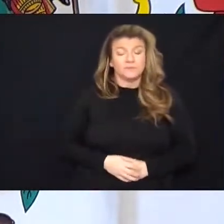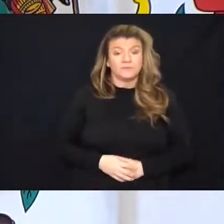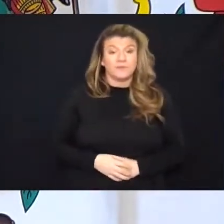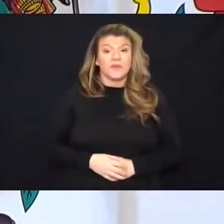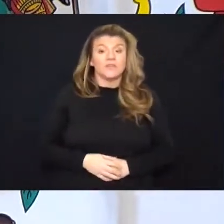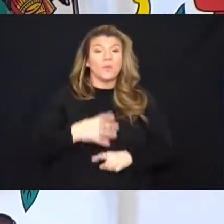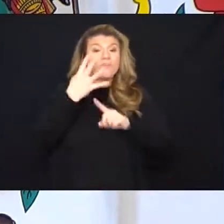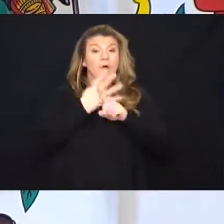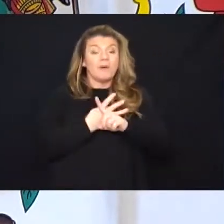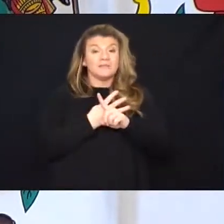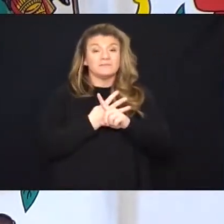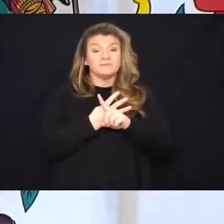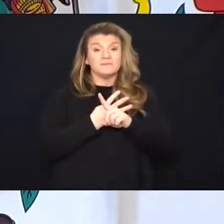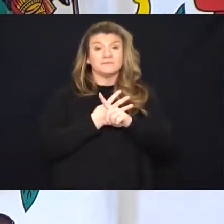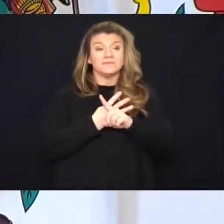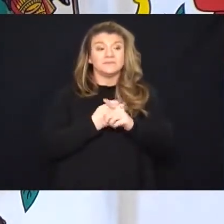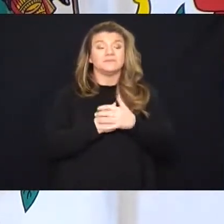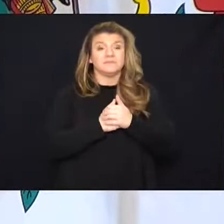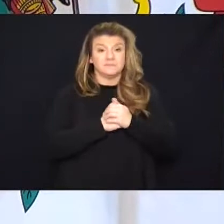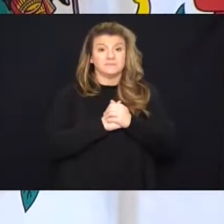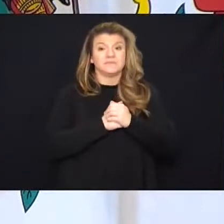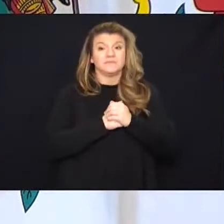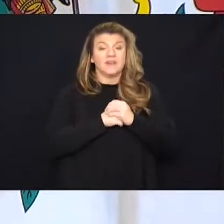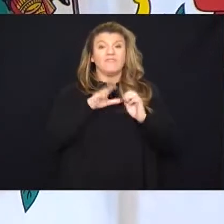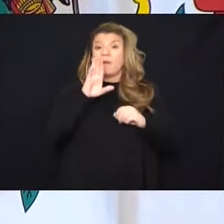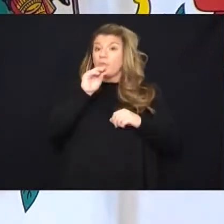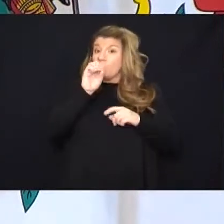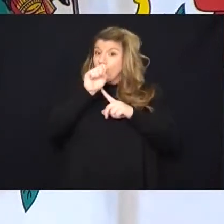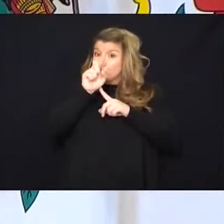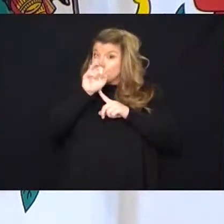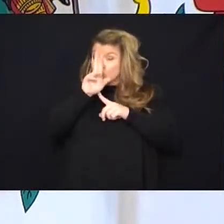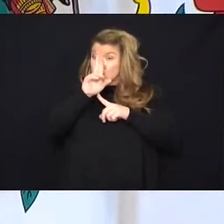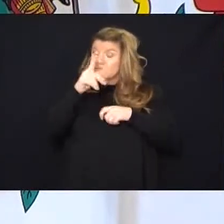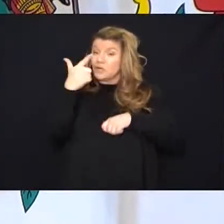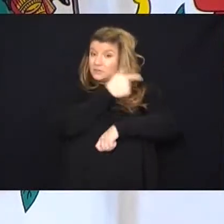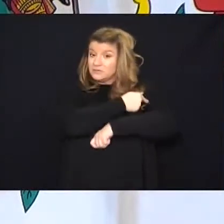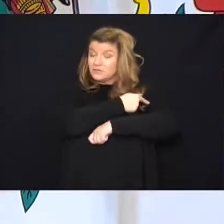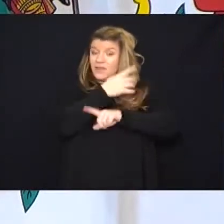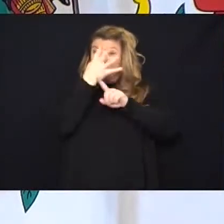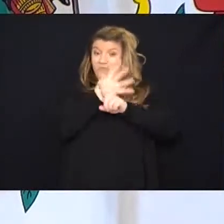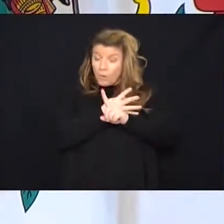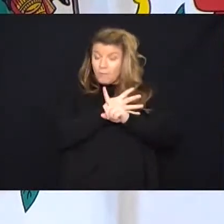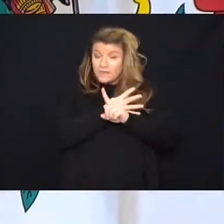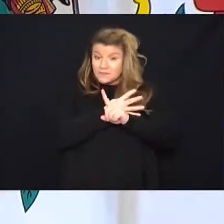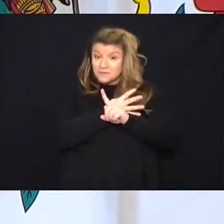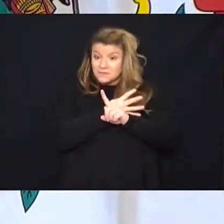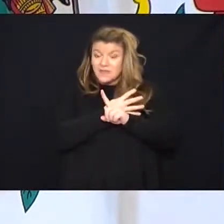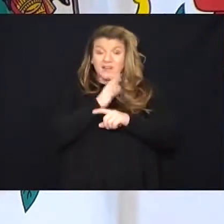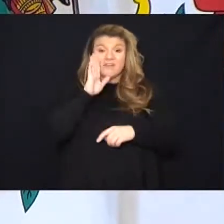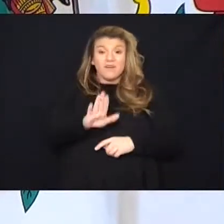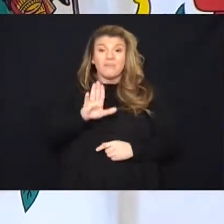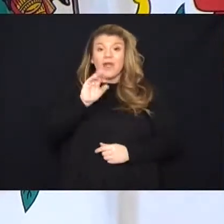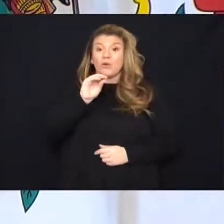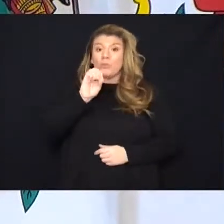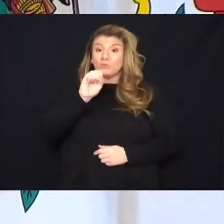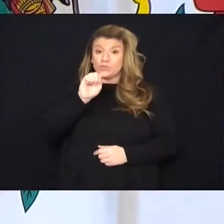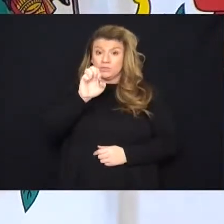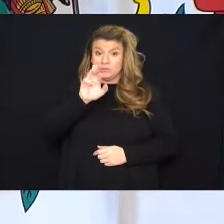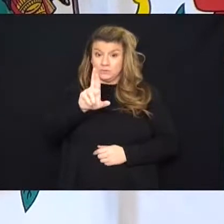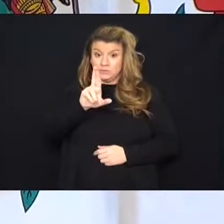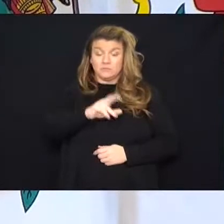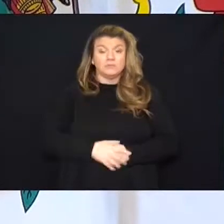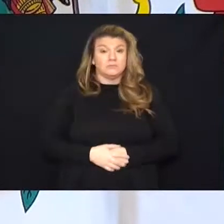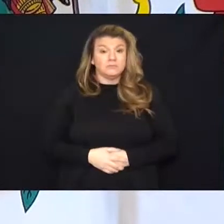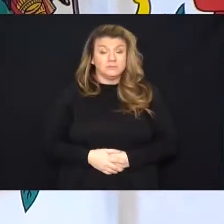their booster shot. From their first booster shot. From their booster shot. If they're 4 months out from their booster shot